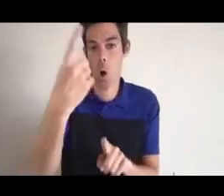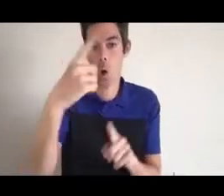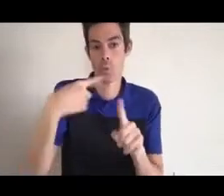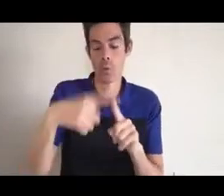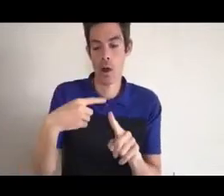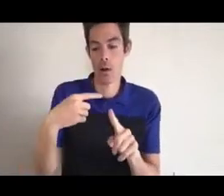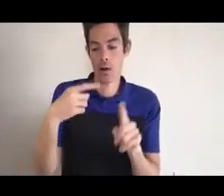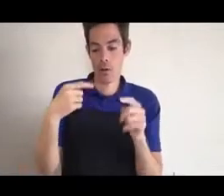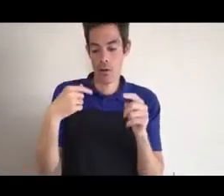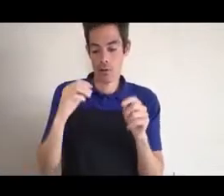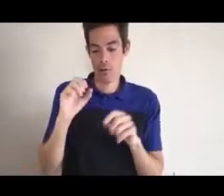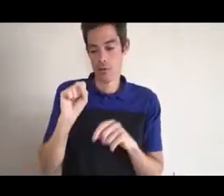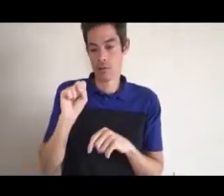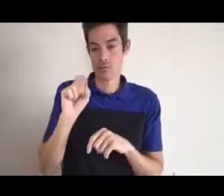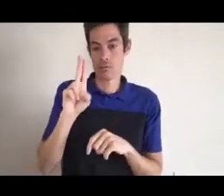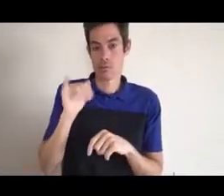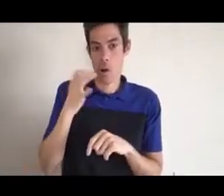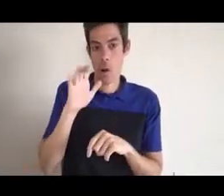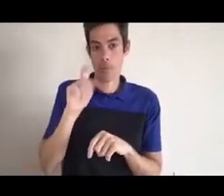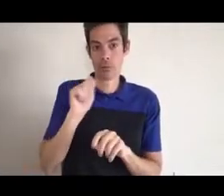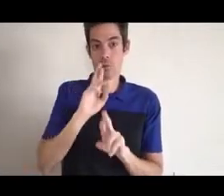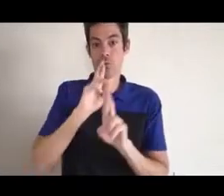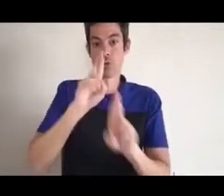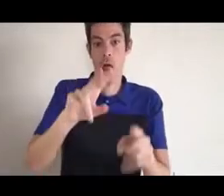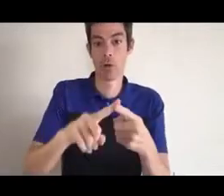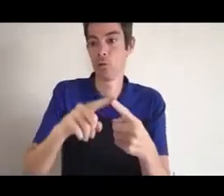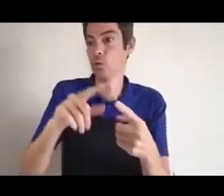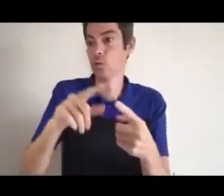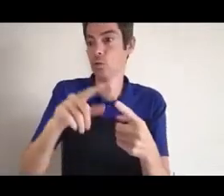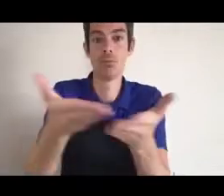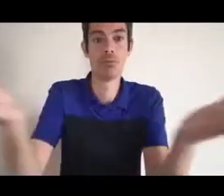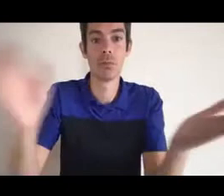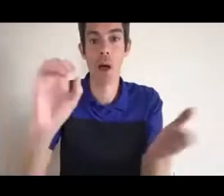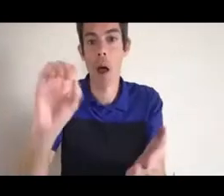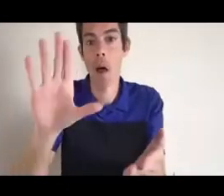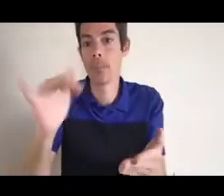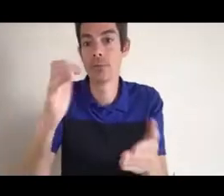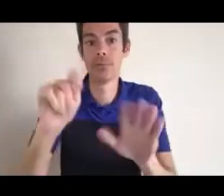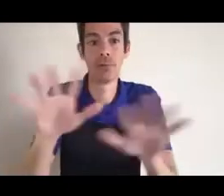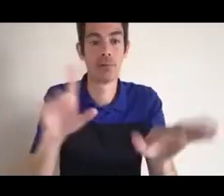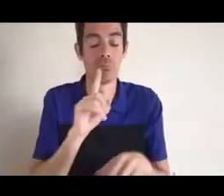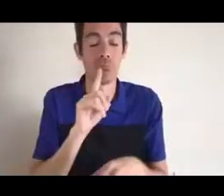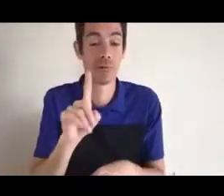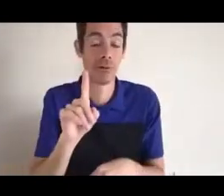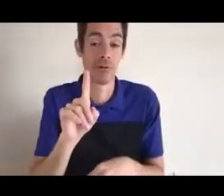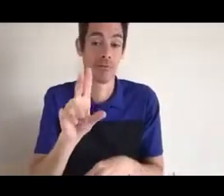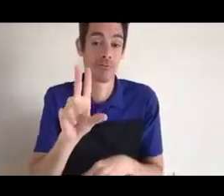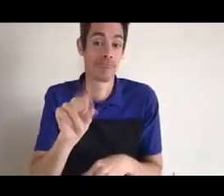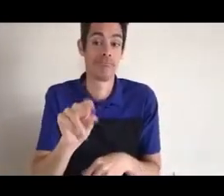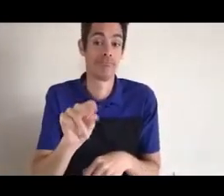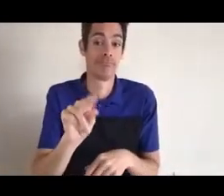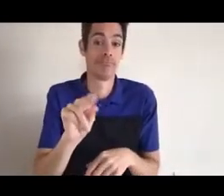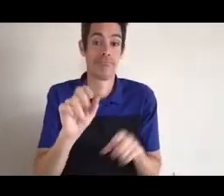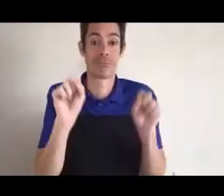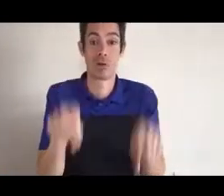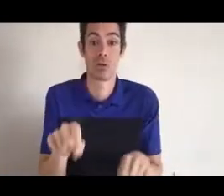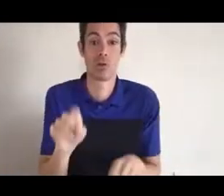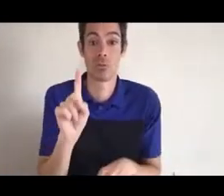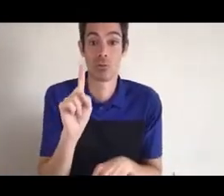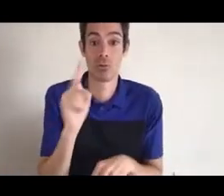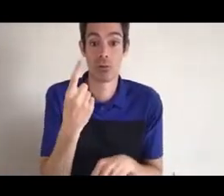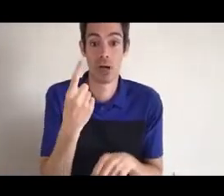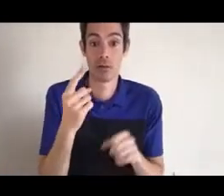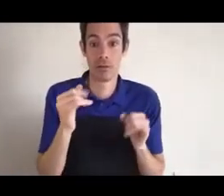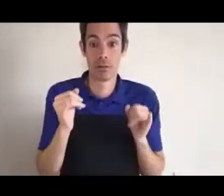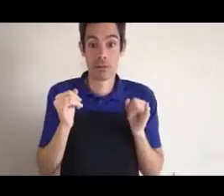that it applies only when the subject is reacting to something, some object. But that's